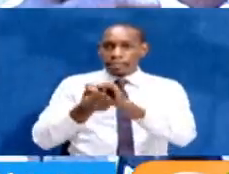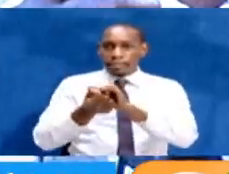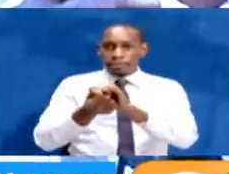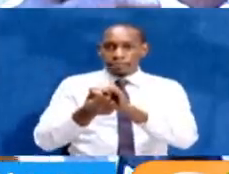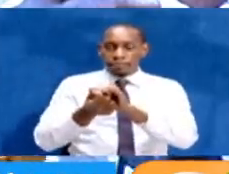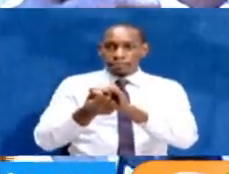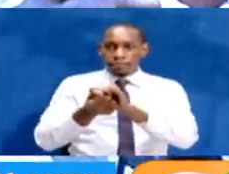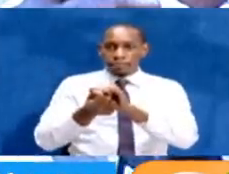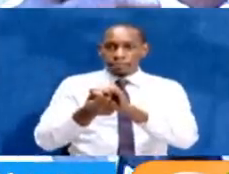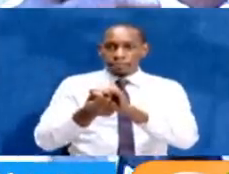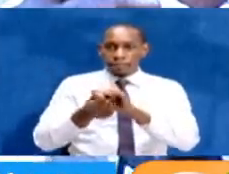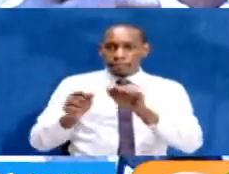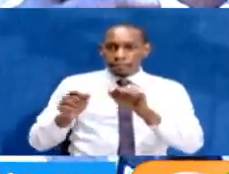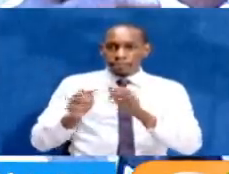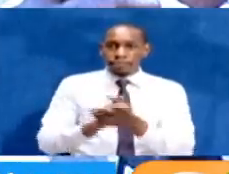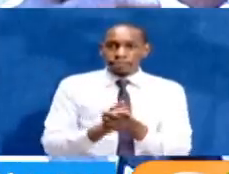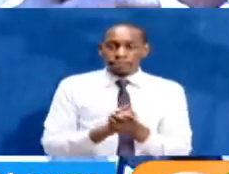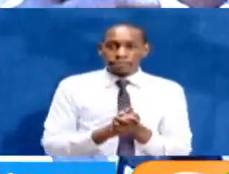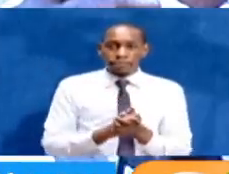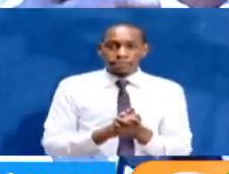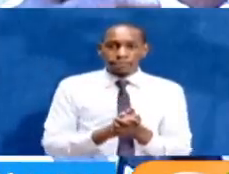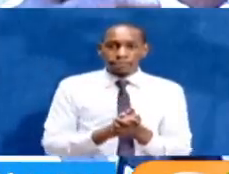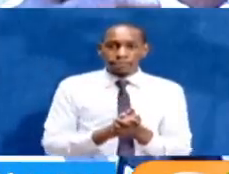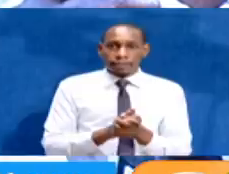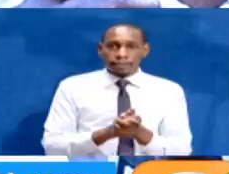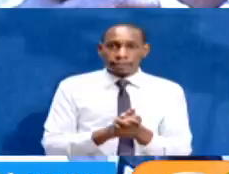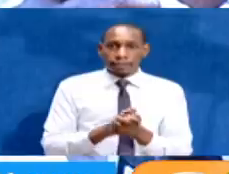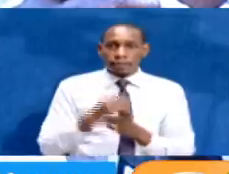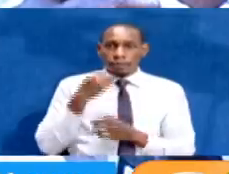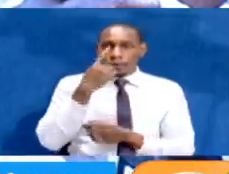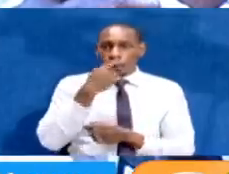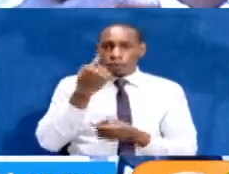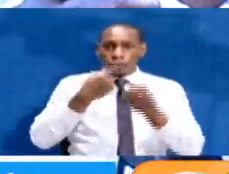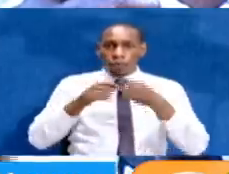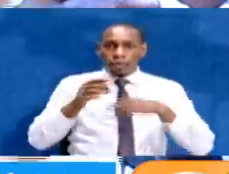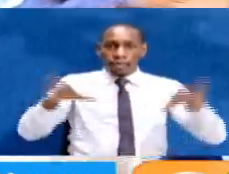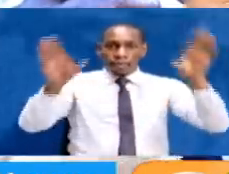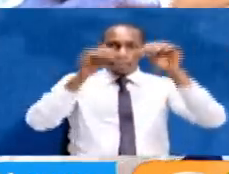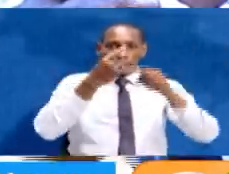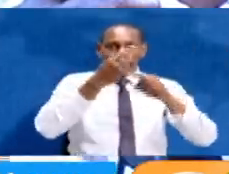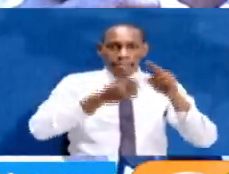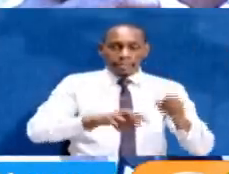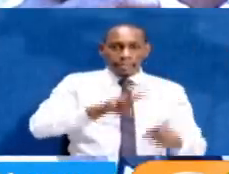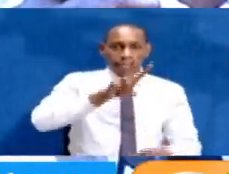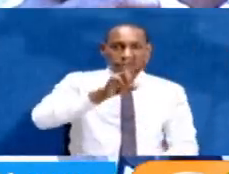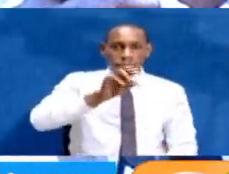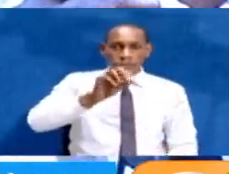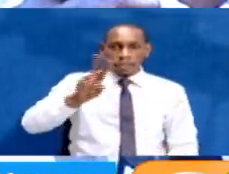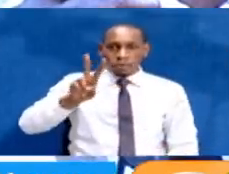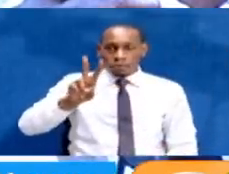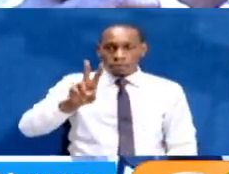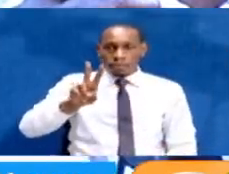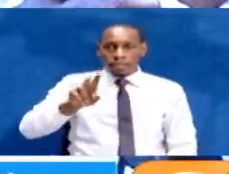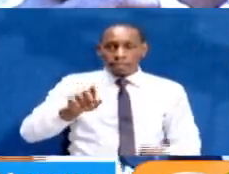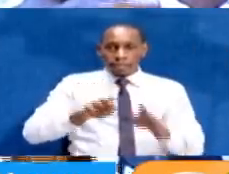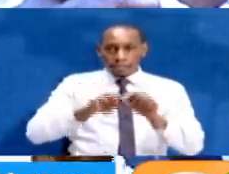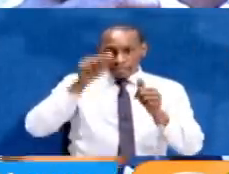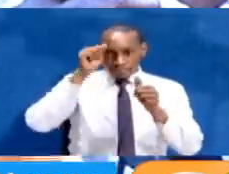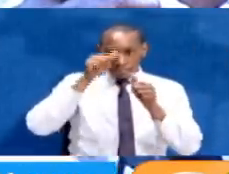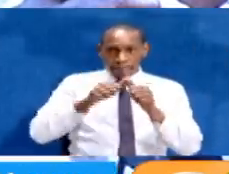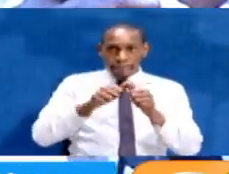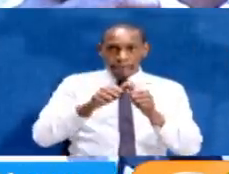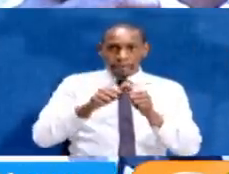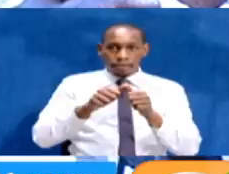their own blood and they start looking new. Who won the presidency in 2002? I remember the feeling in the streets was